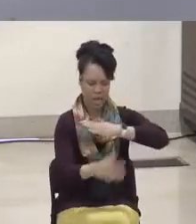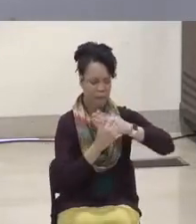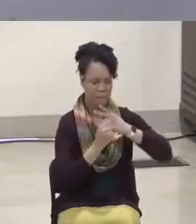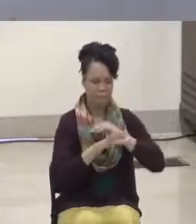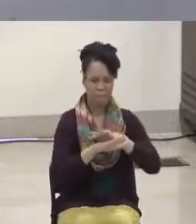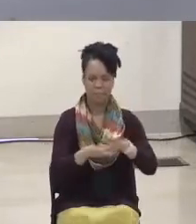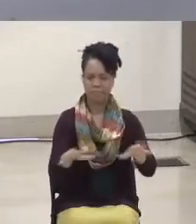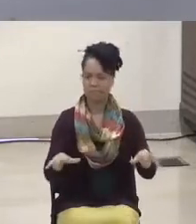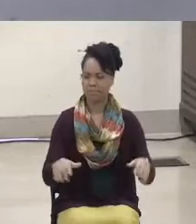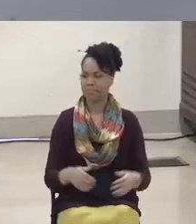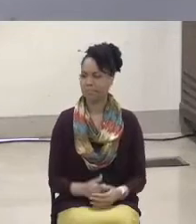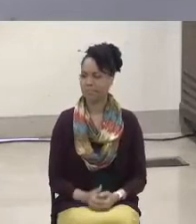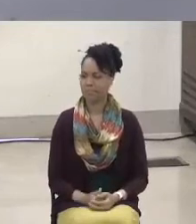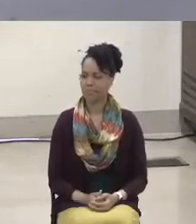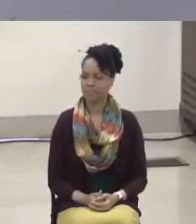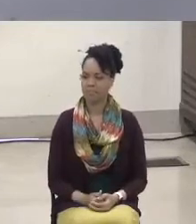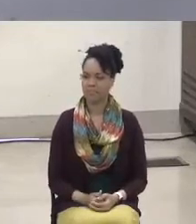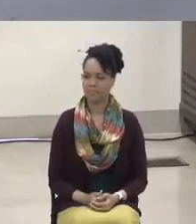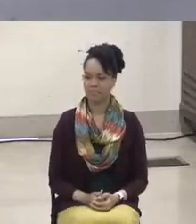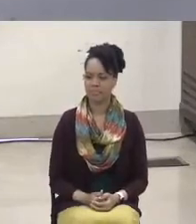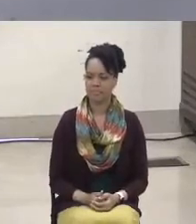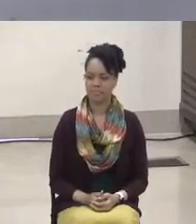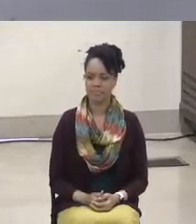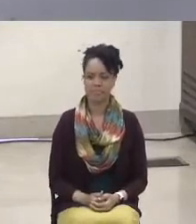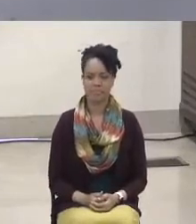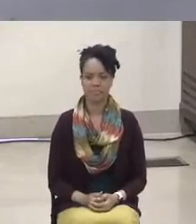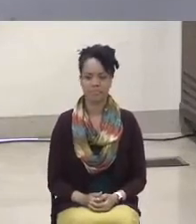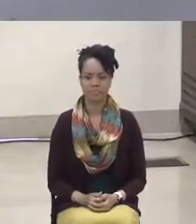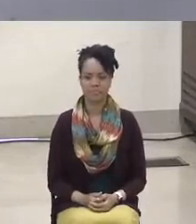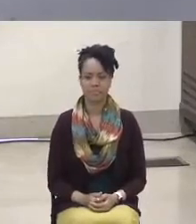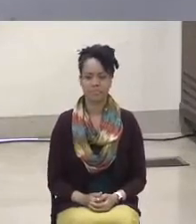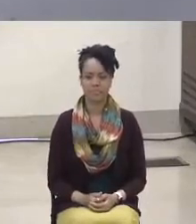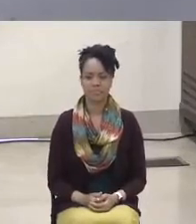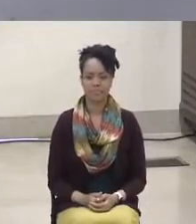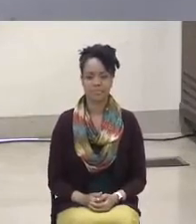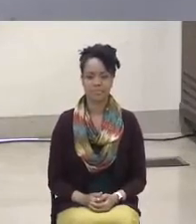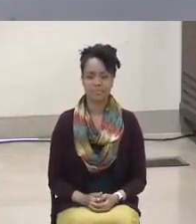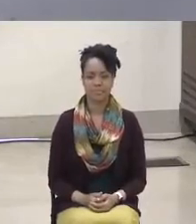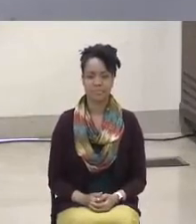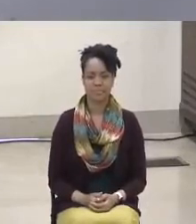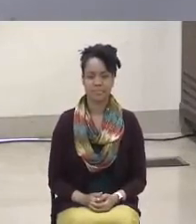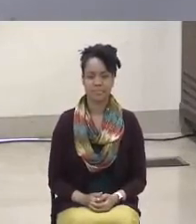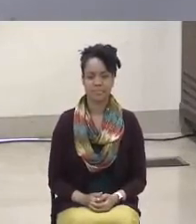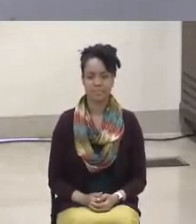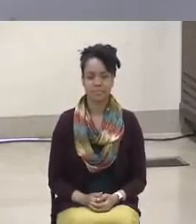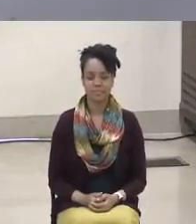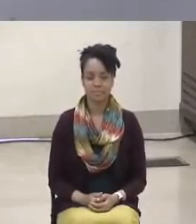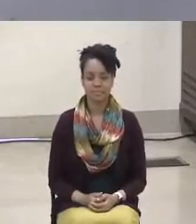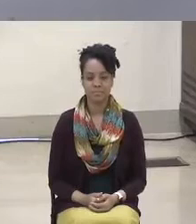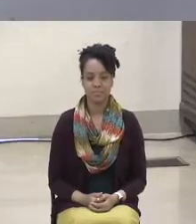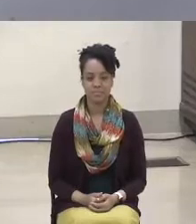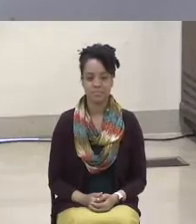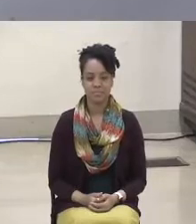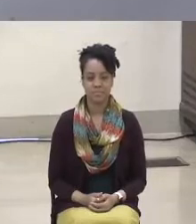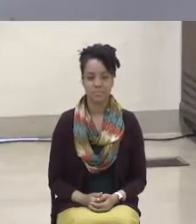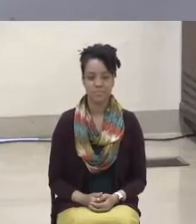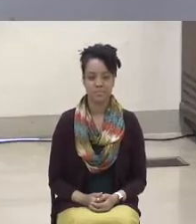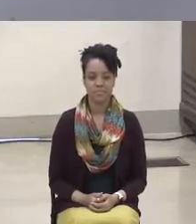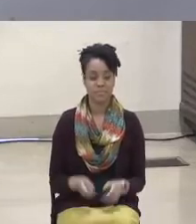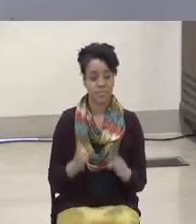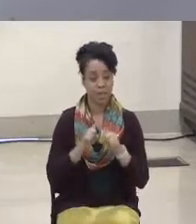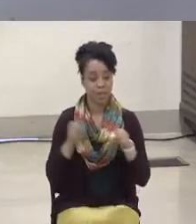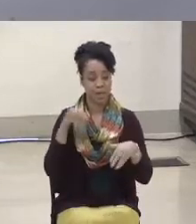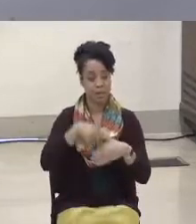que Dios le dijo a David que no iba a construir casa porque él había derramado sangre con sus manos. But